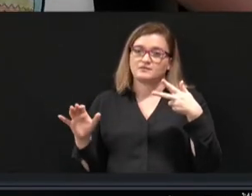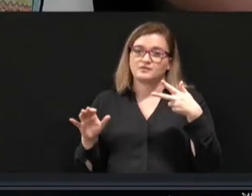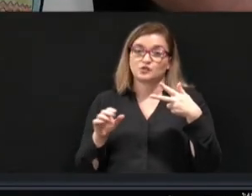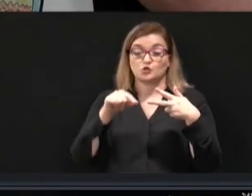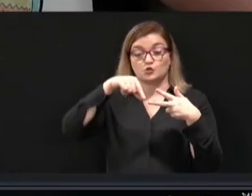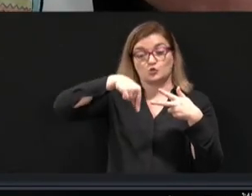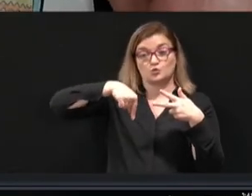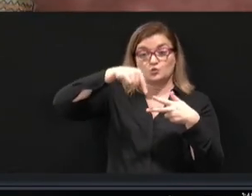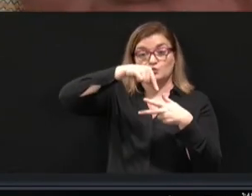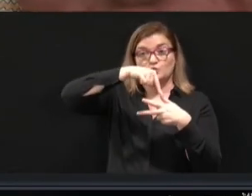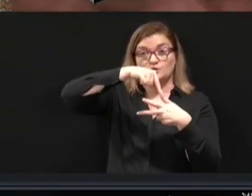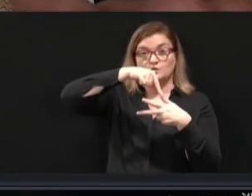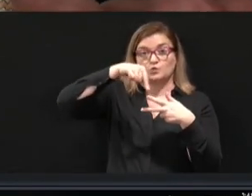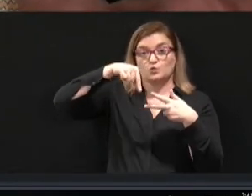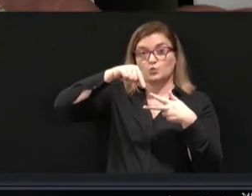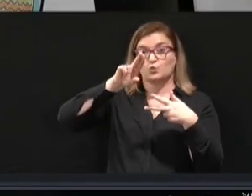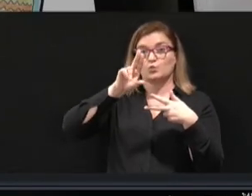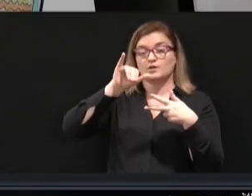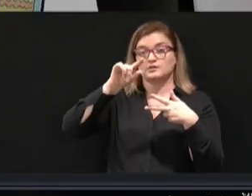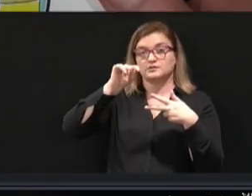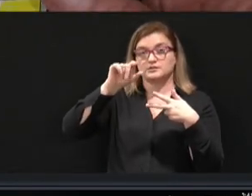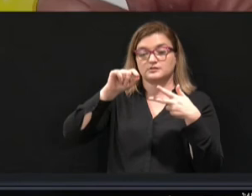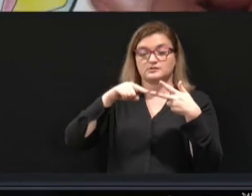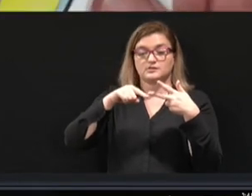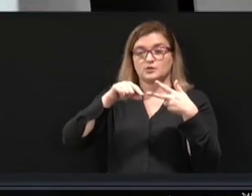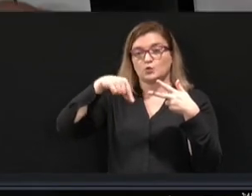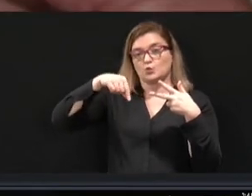q, u, quilt,